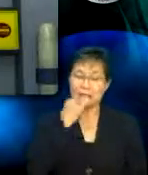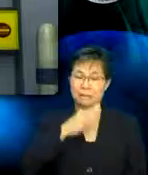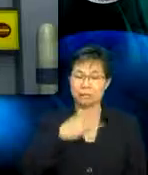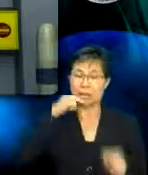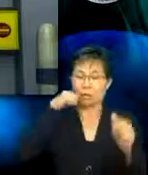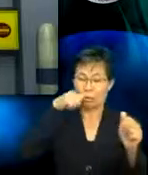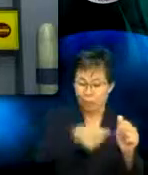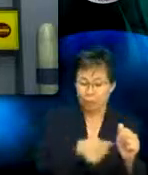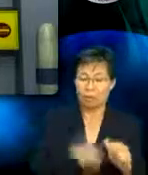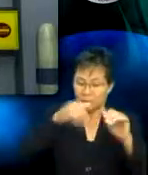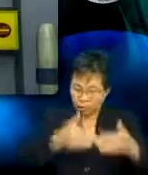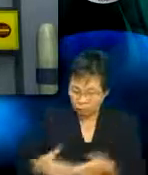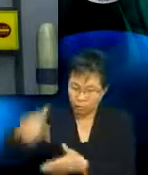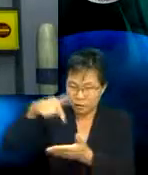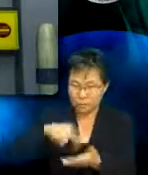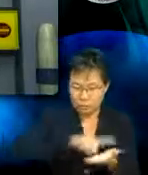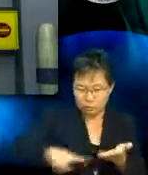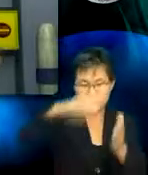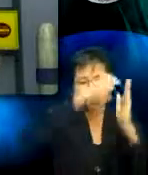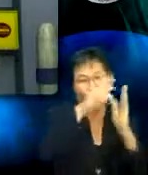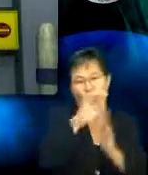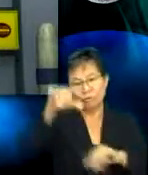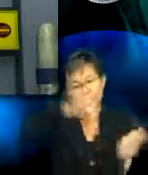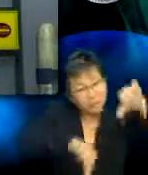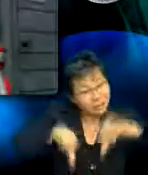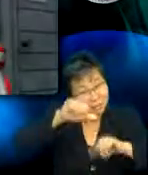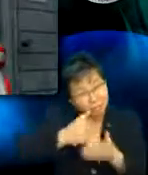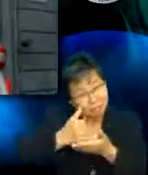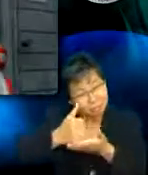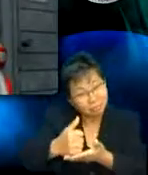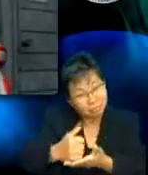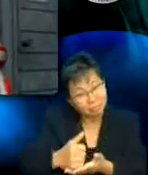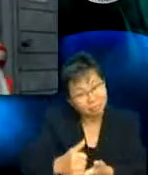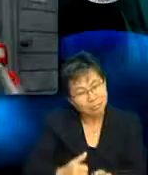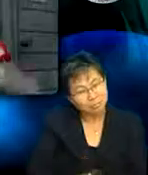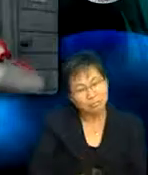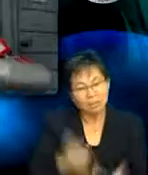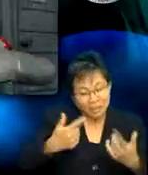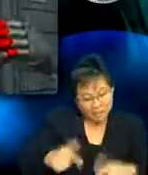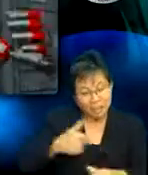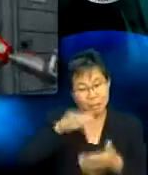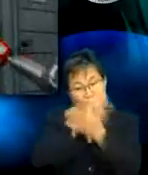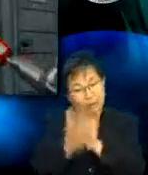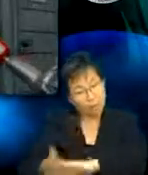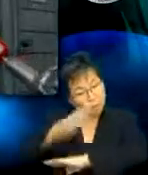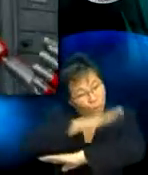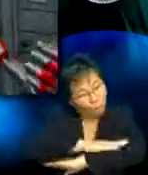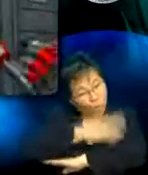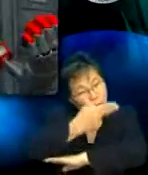Could you help me continue this week's episode of Science? You're letting me be the